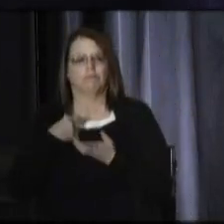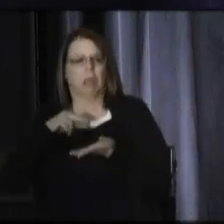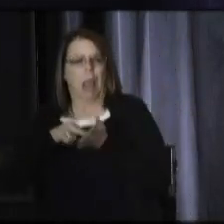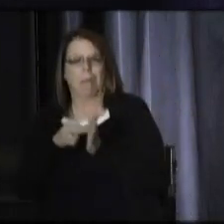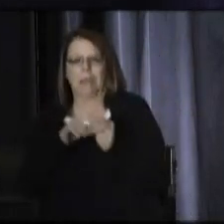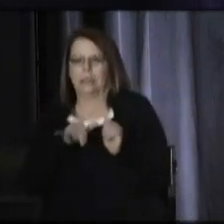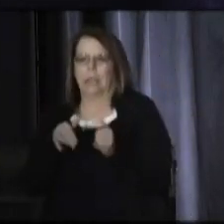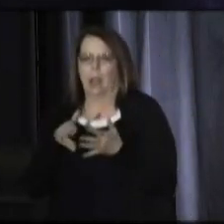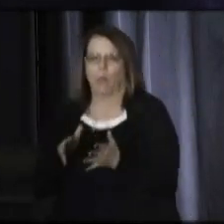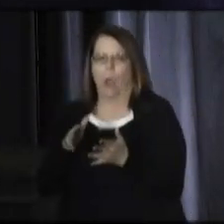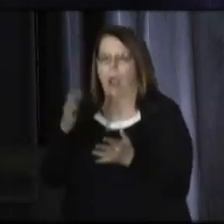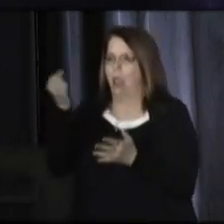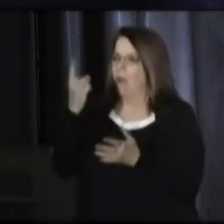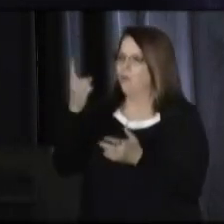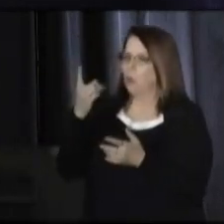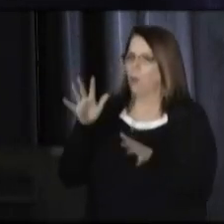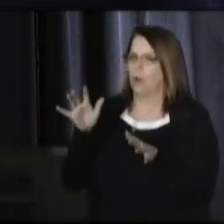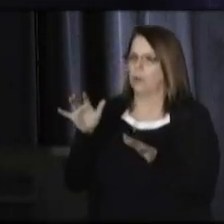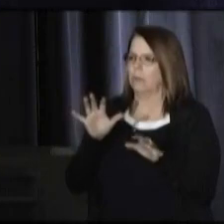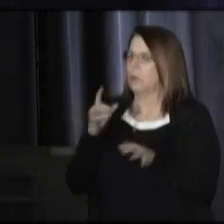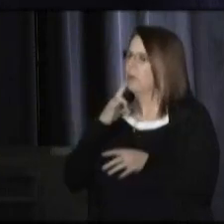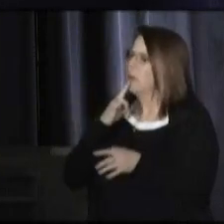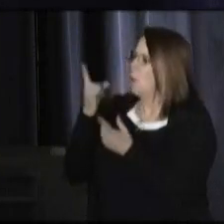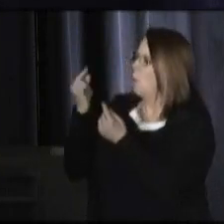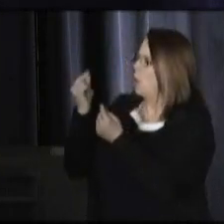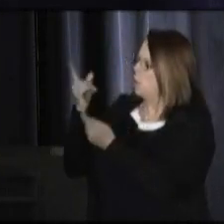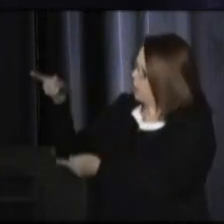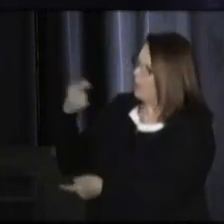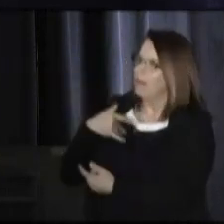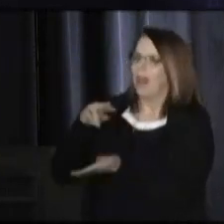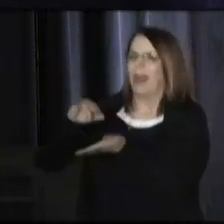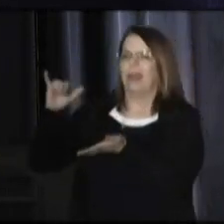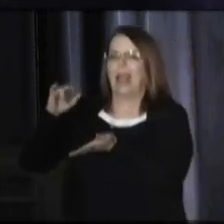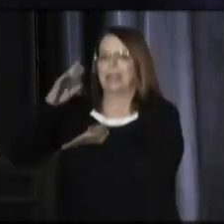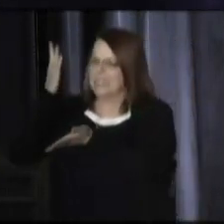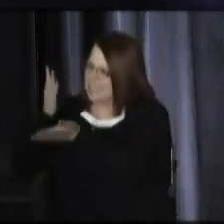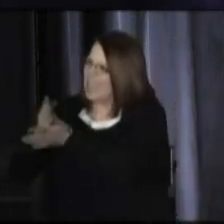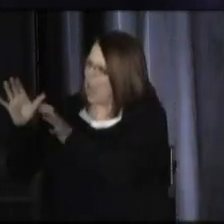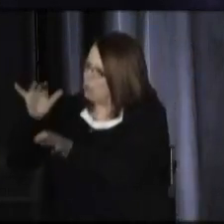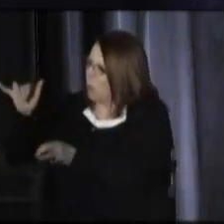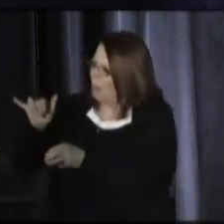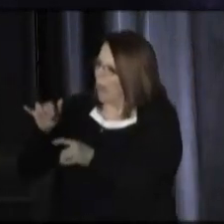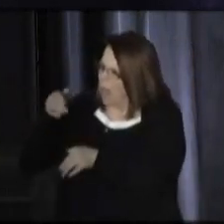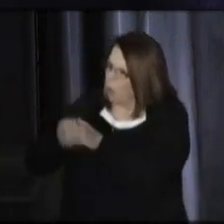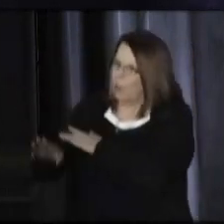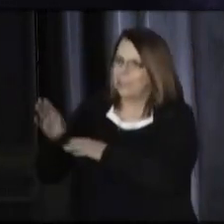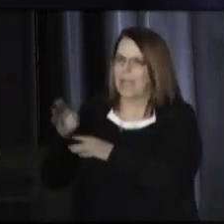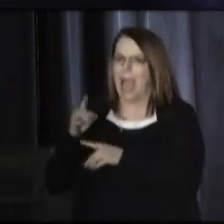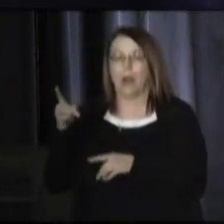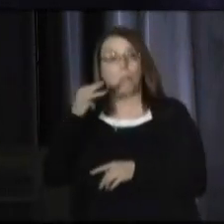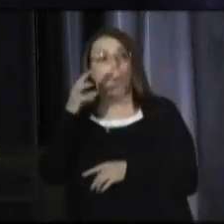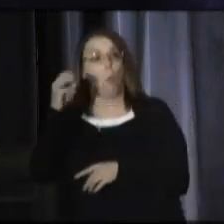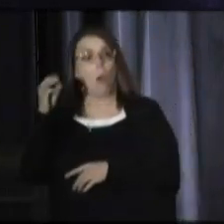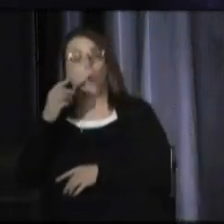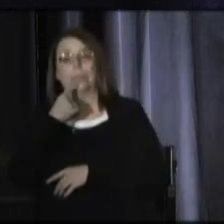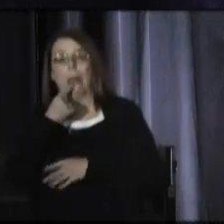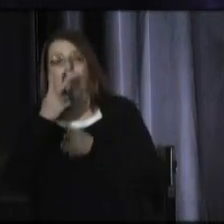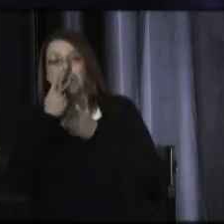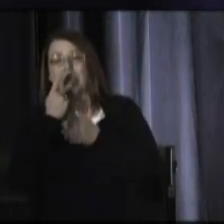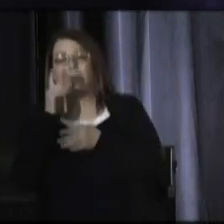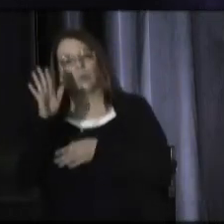pink. Because she lived in the front unit, she had forever access to the apricot tree on the driveway. Overhead, the